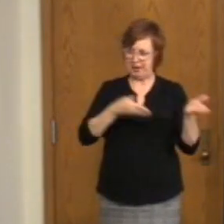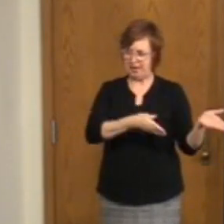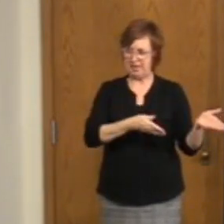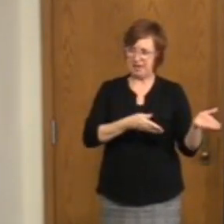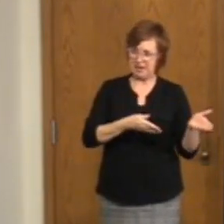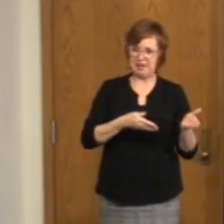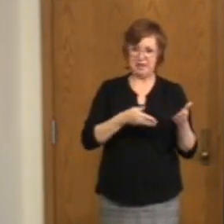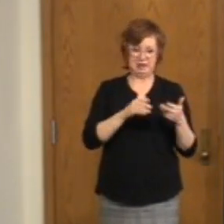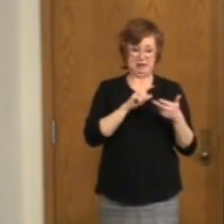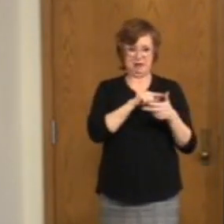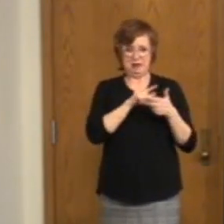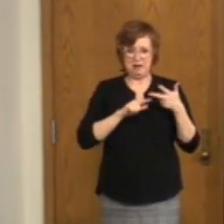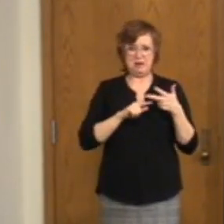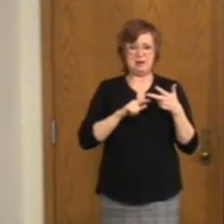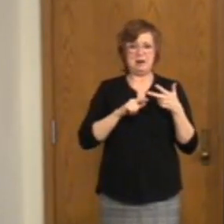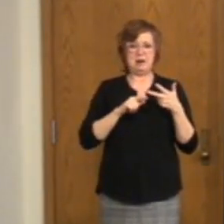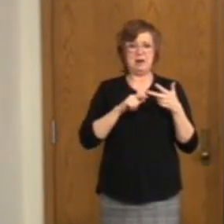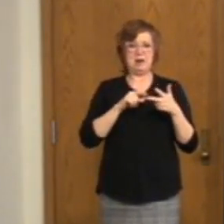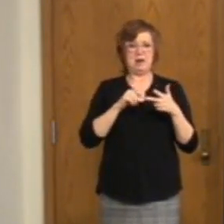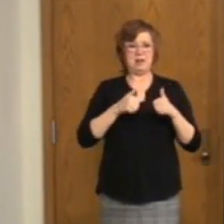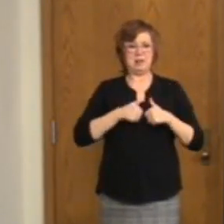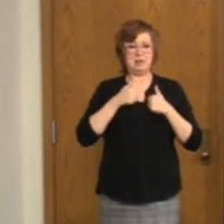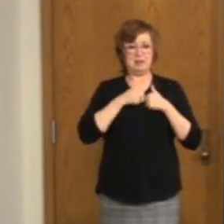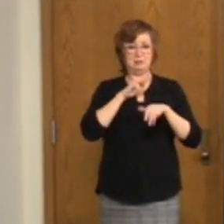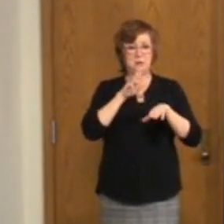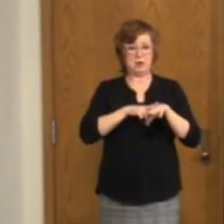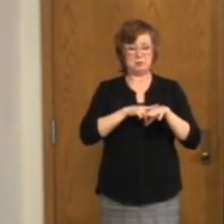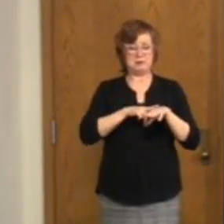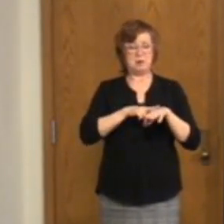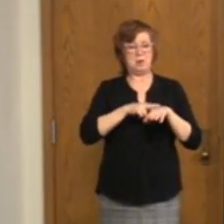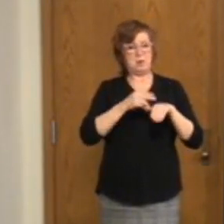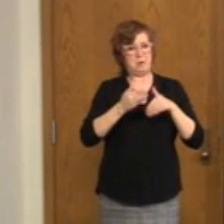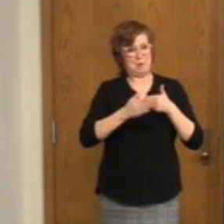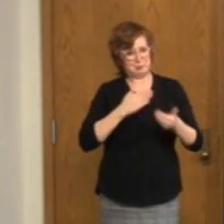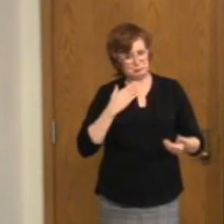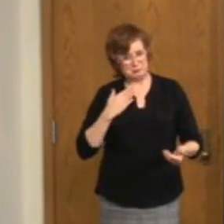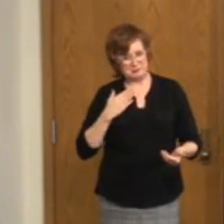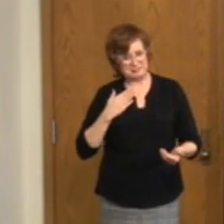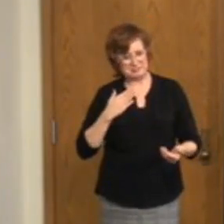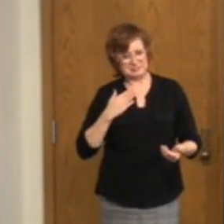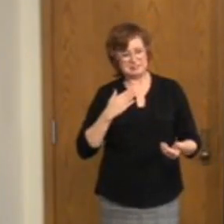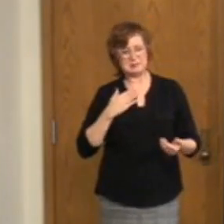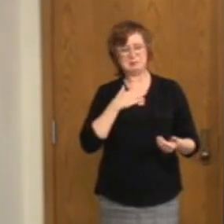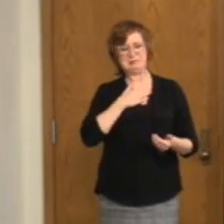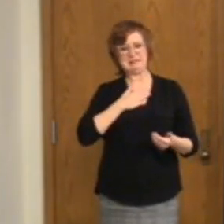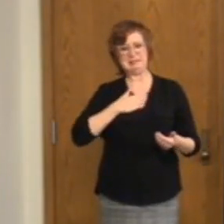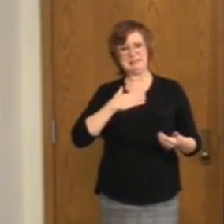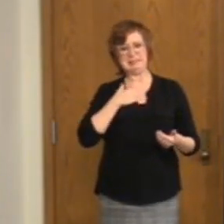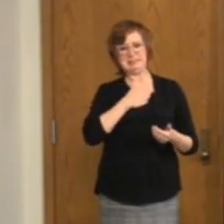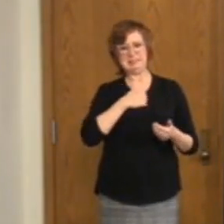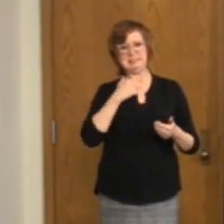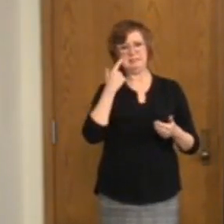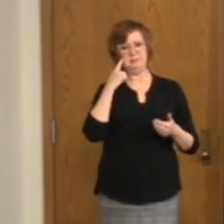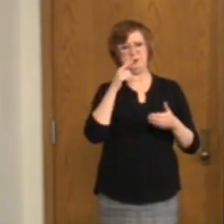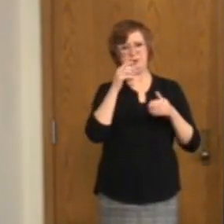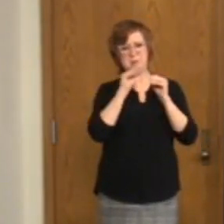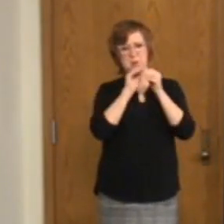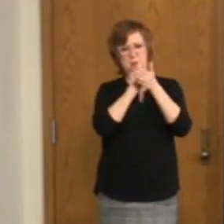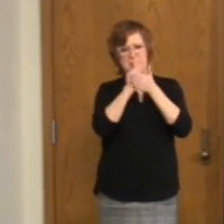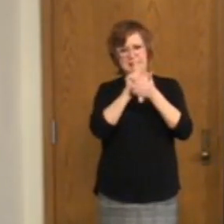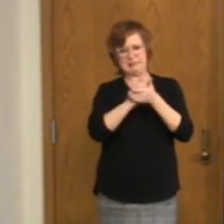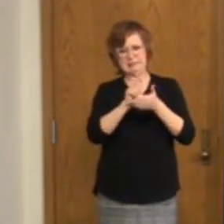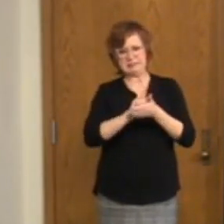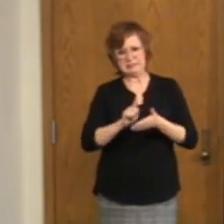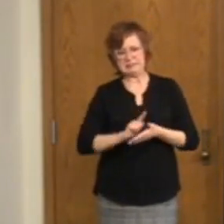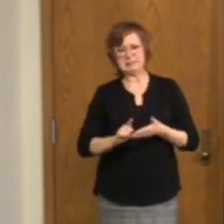there yet. So please, for the next number of days and weeks, keep doing what you're doing to keep yourself